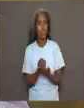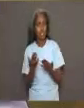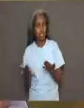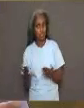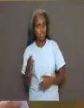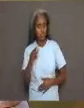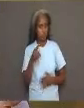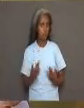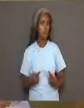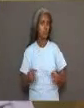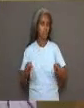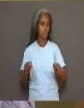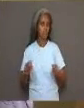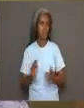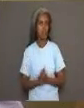if you try.